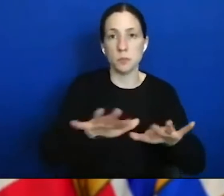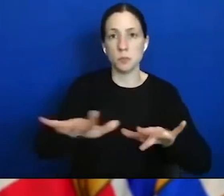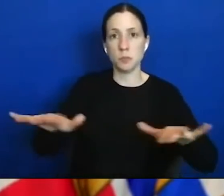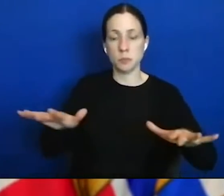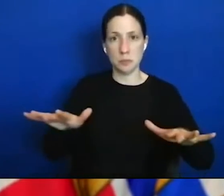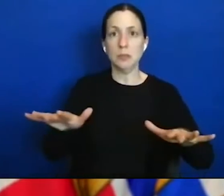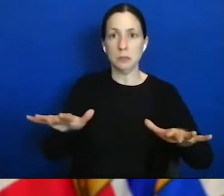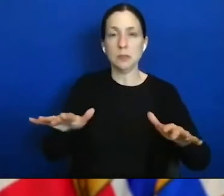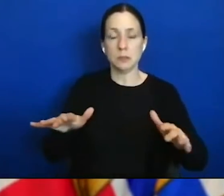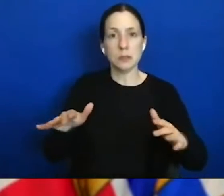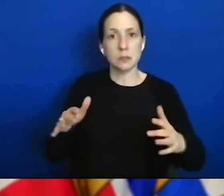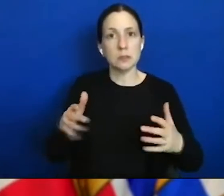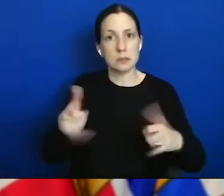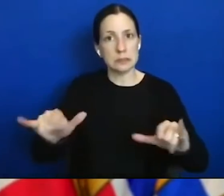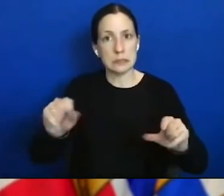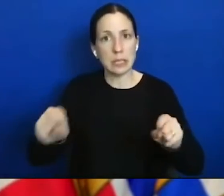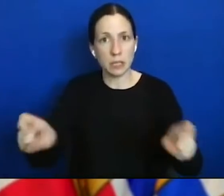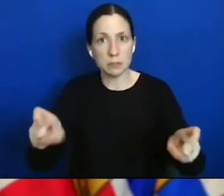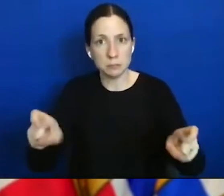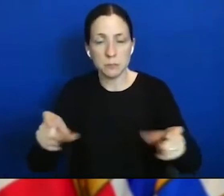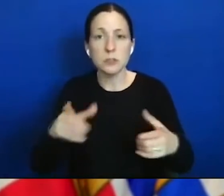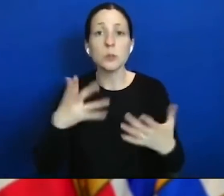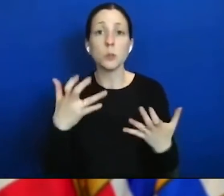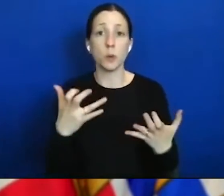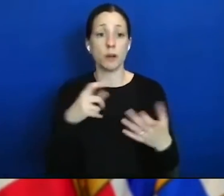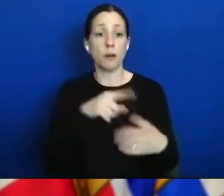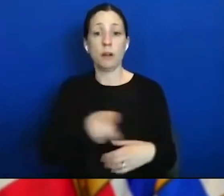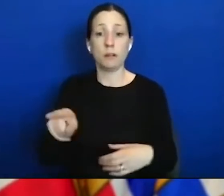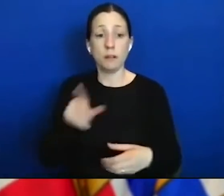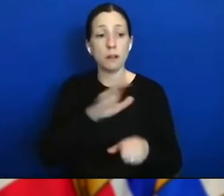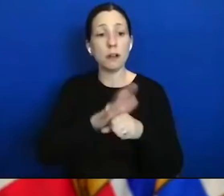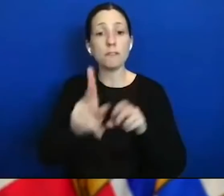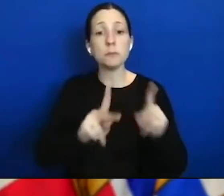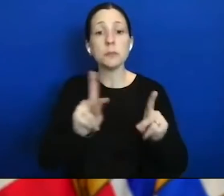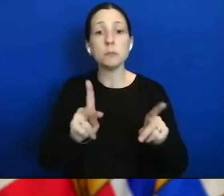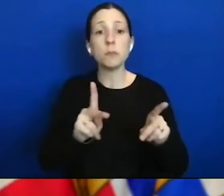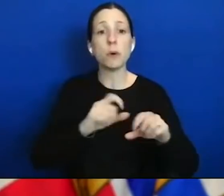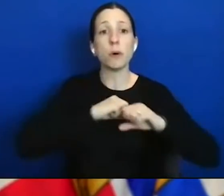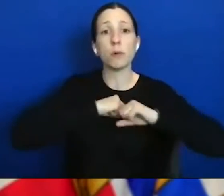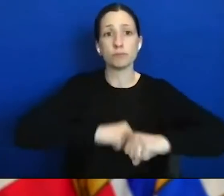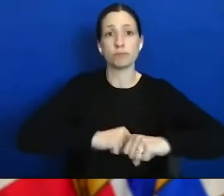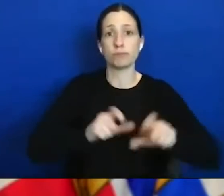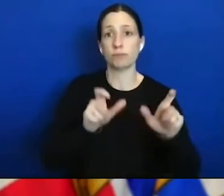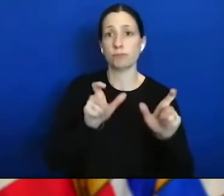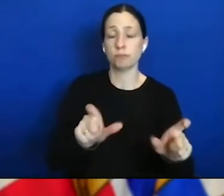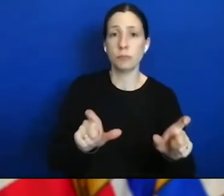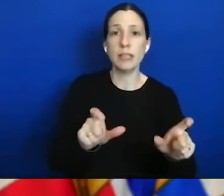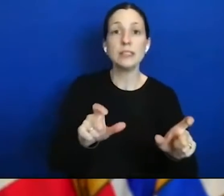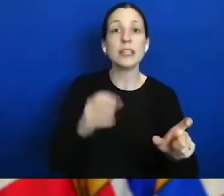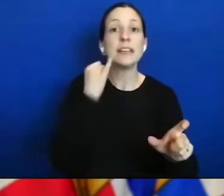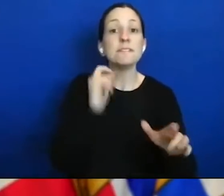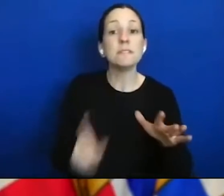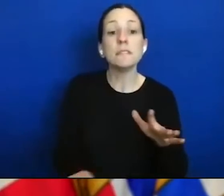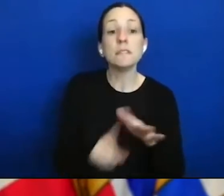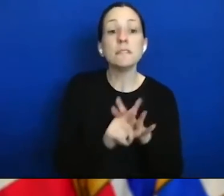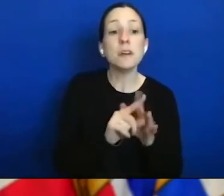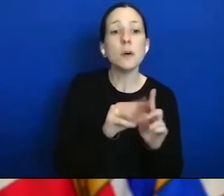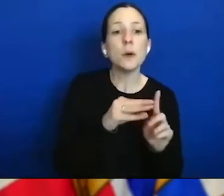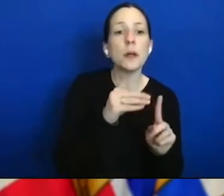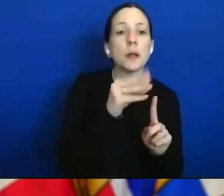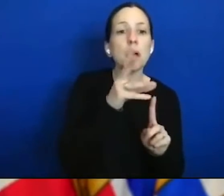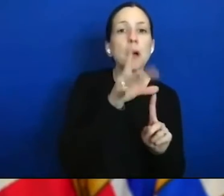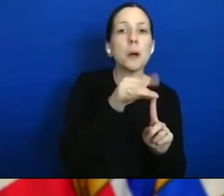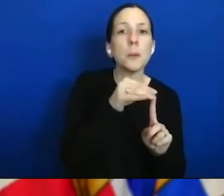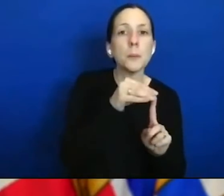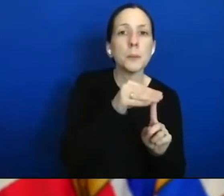perspective. So it is a balancing of protecting enough people so that if it does arise, it's not going to spread widely. We're going to be able